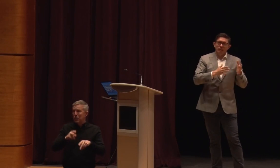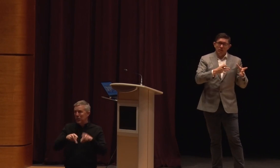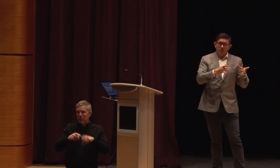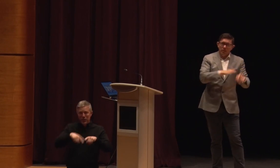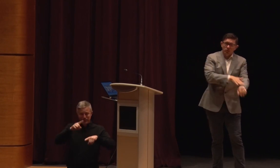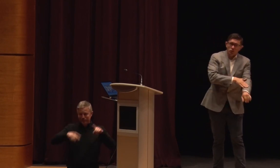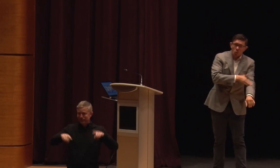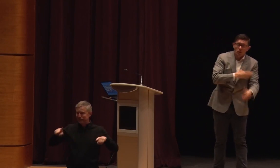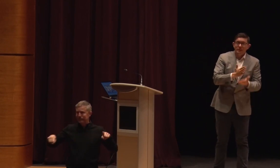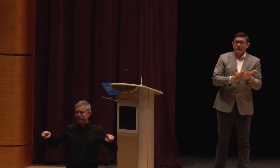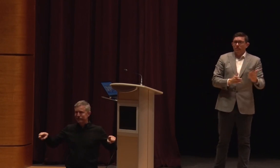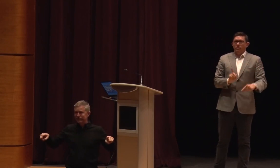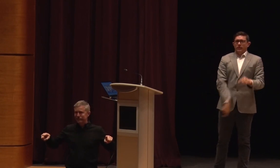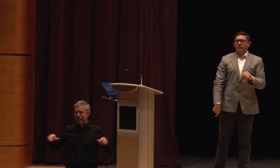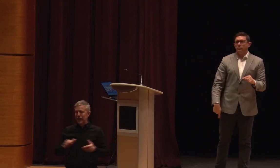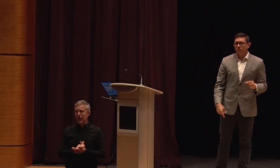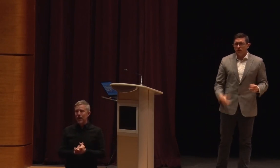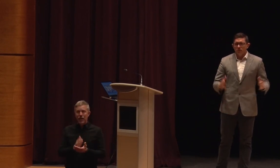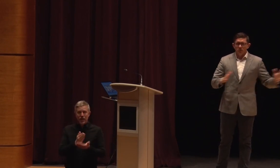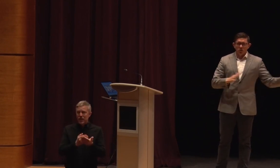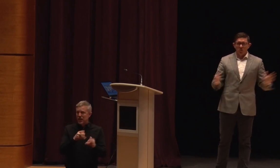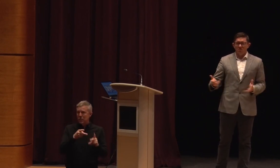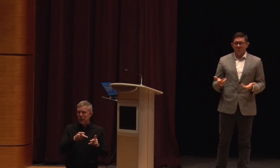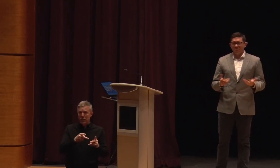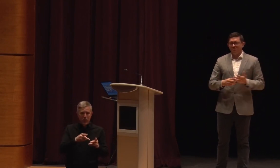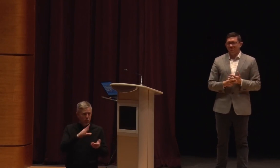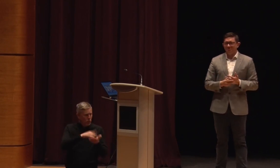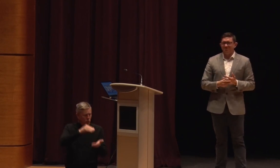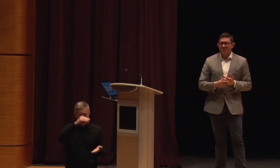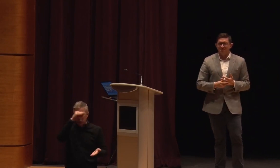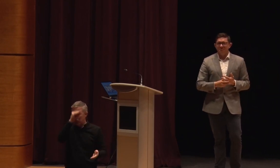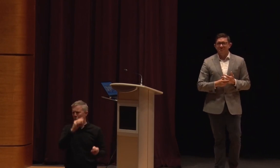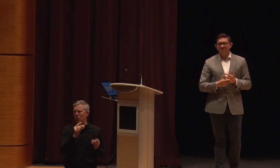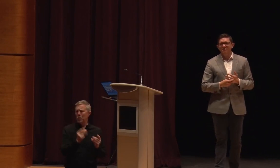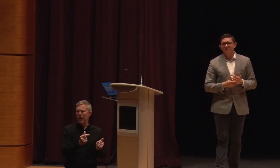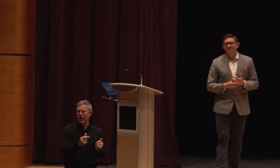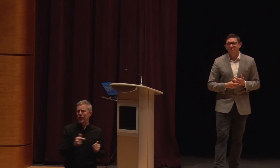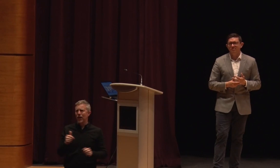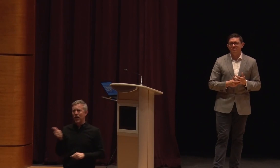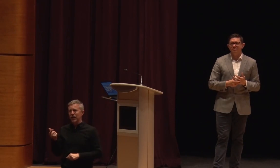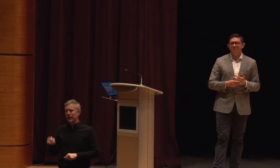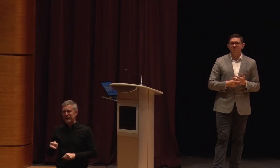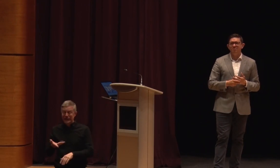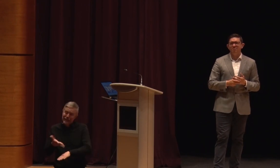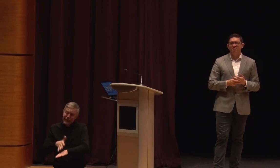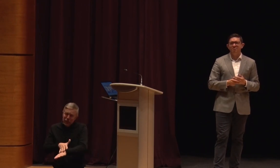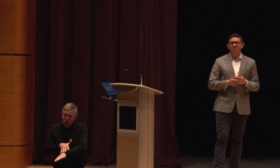processing. Some are able to pick up new tasks faster and some just can't.